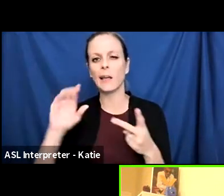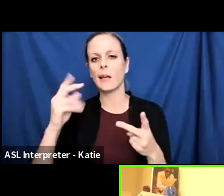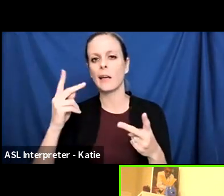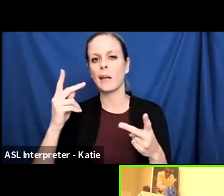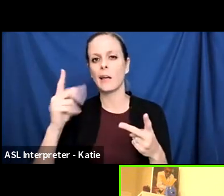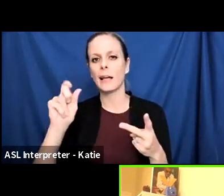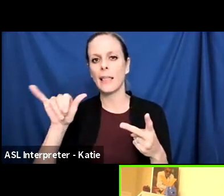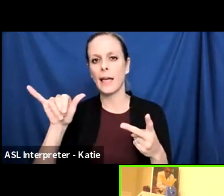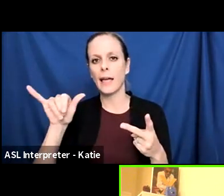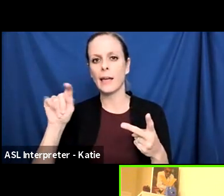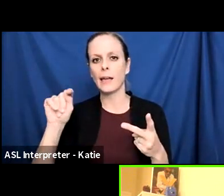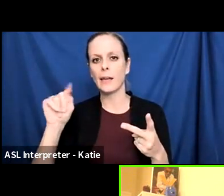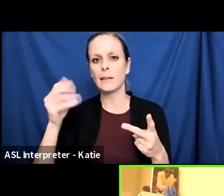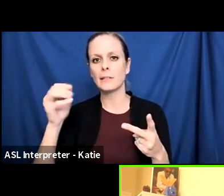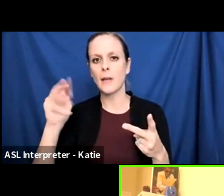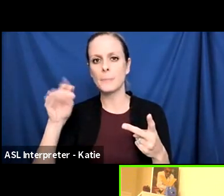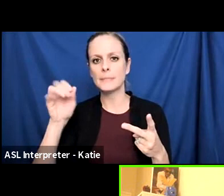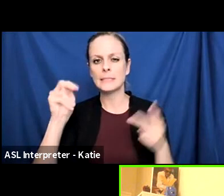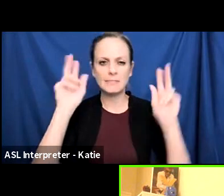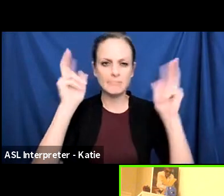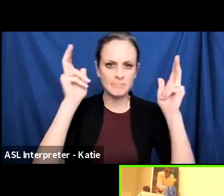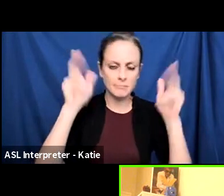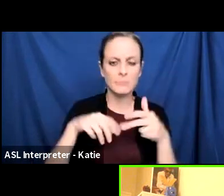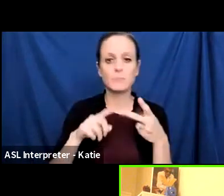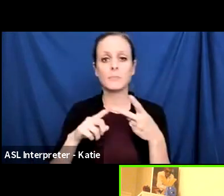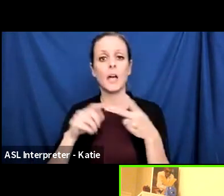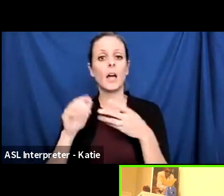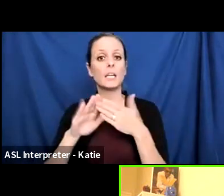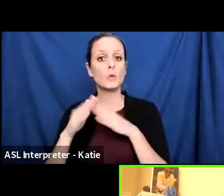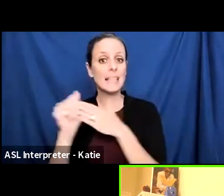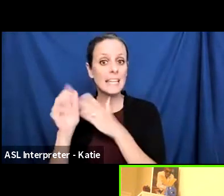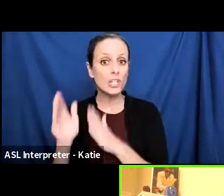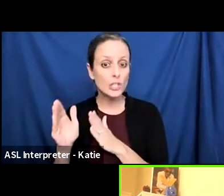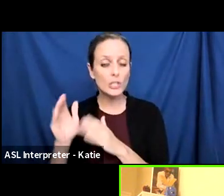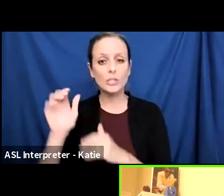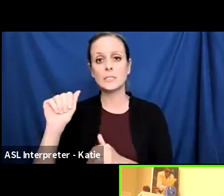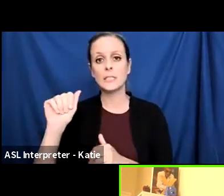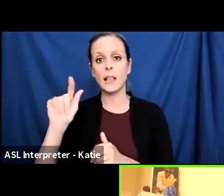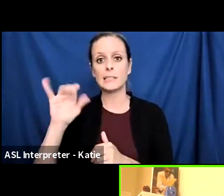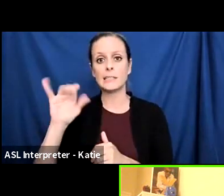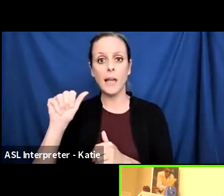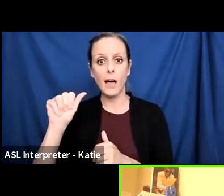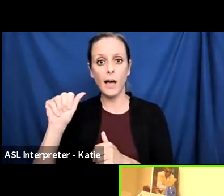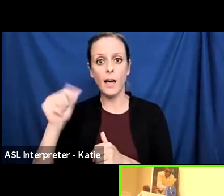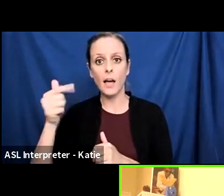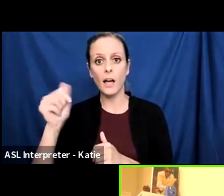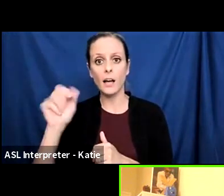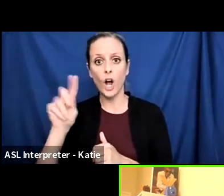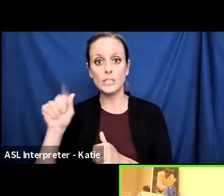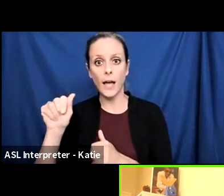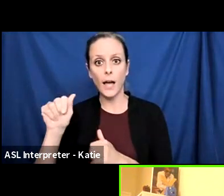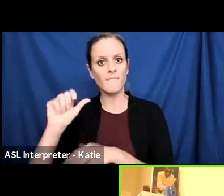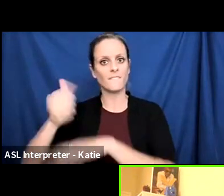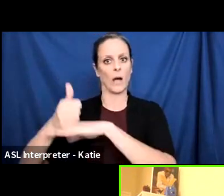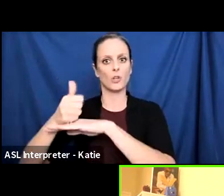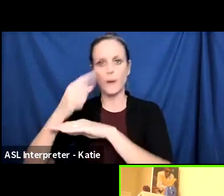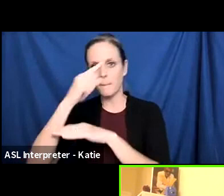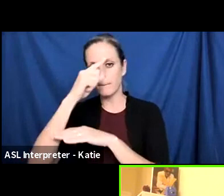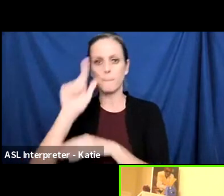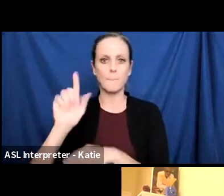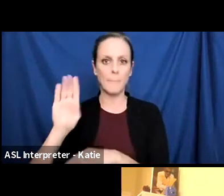community leaders or activists. Alicia Garza, who's the founder of Black Lives Matter. We talked